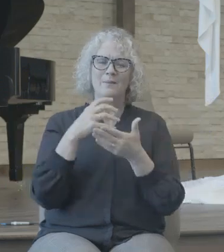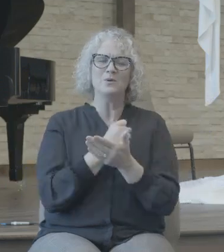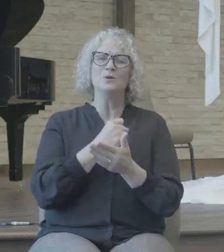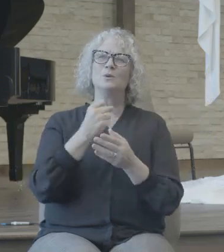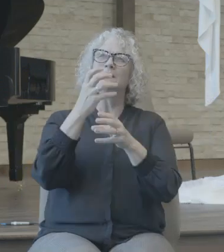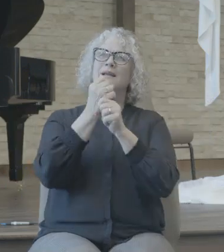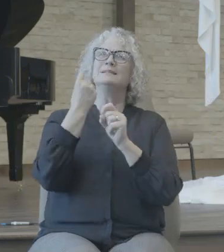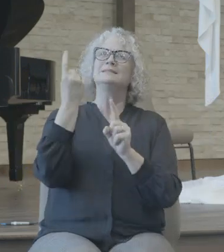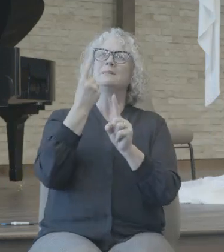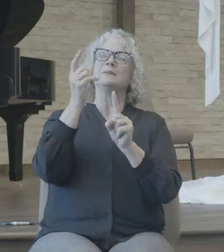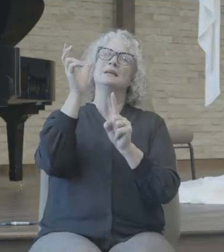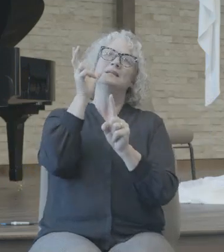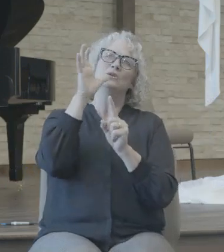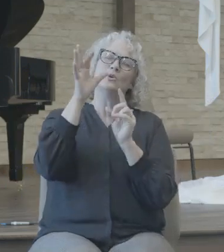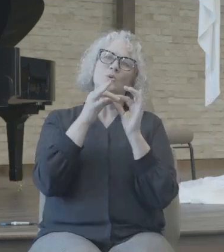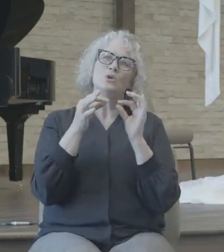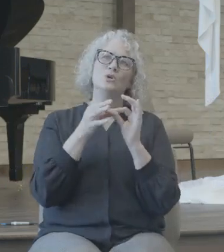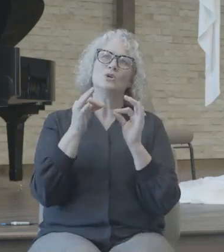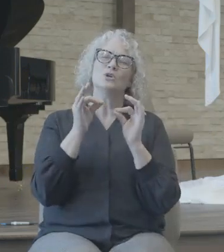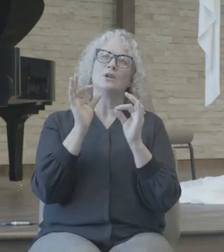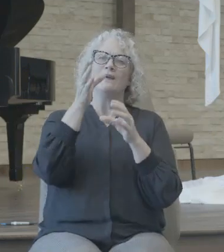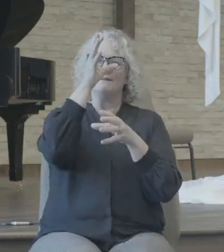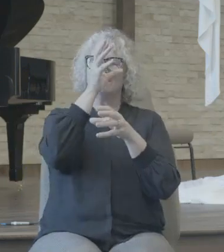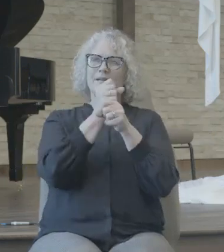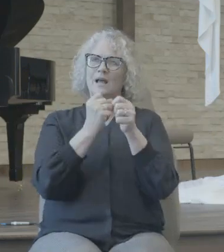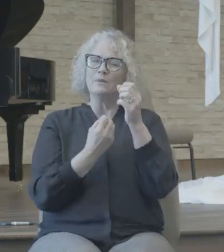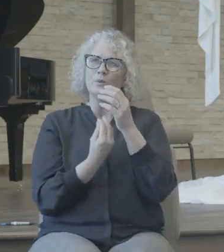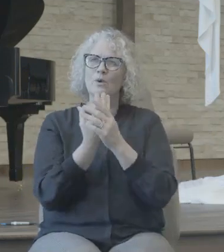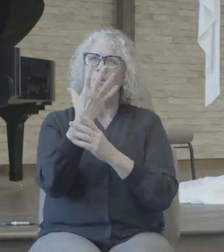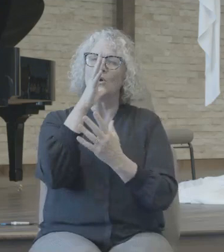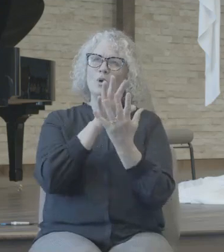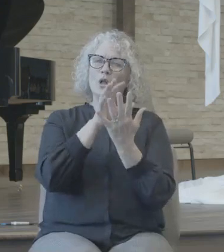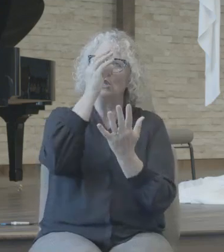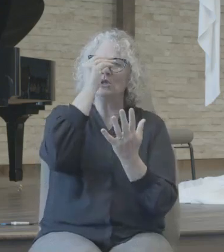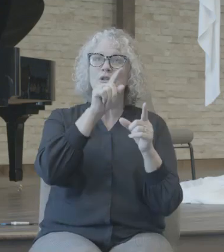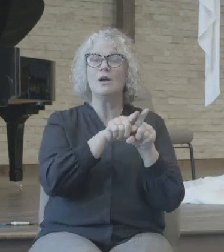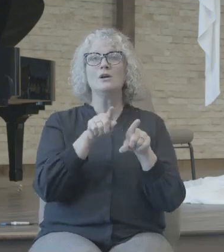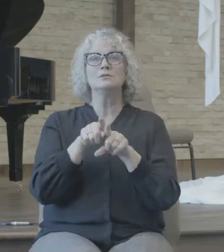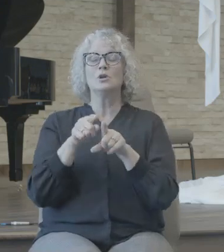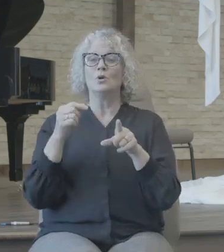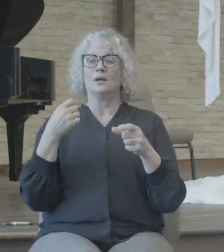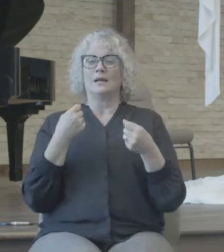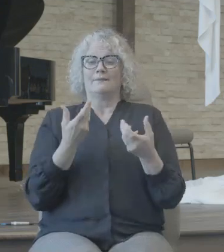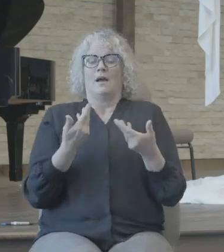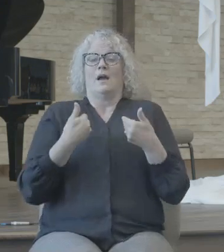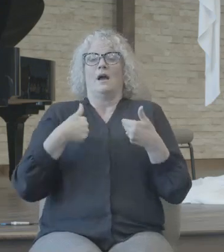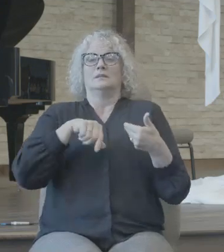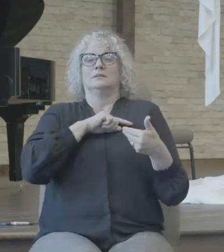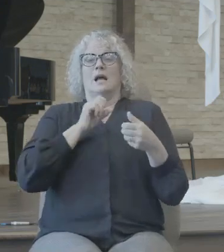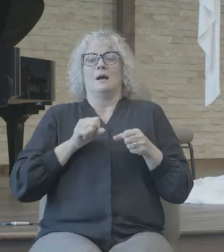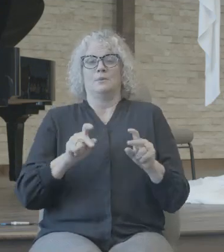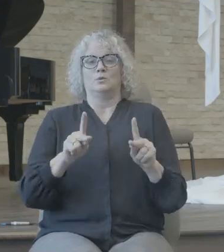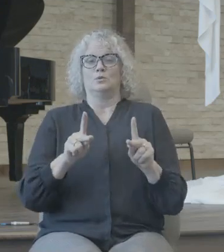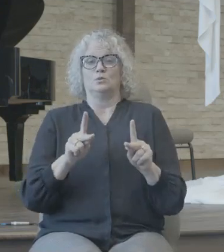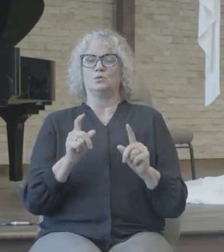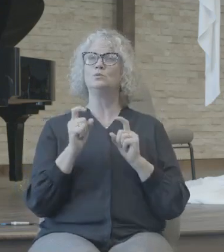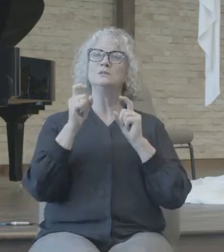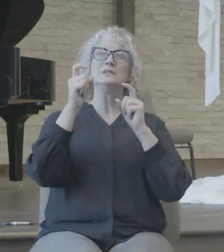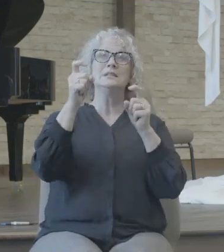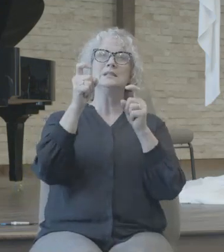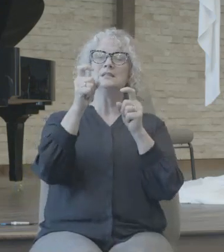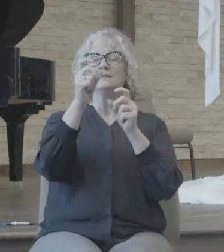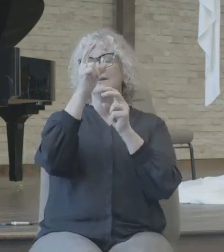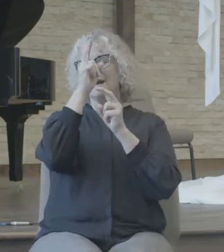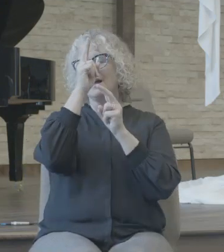and to grow in faith and to learn. And it also gives us a chance to give You the honor and glory and praise